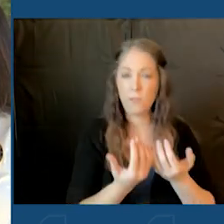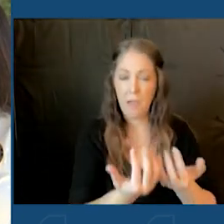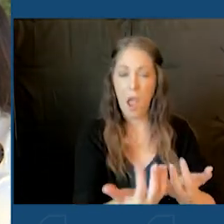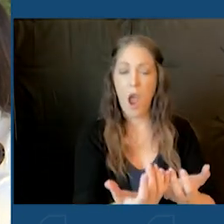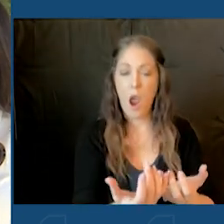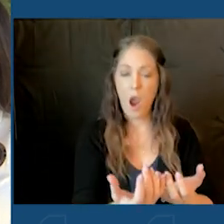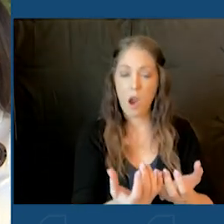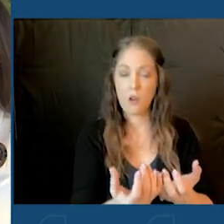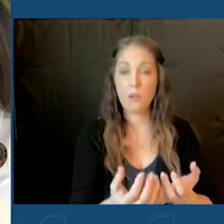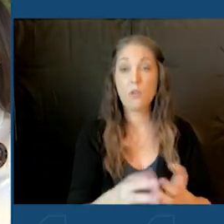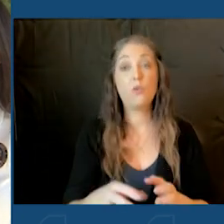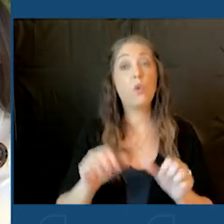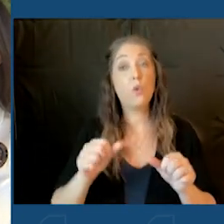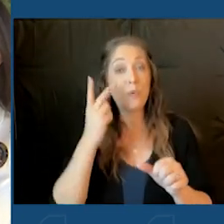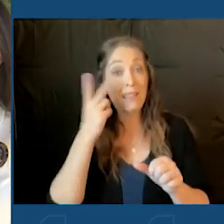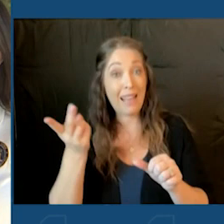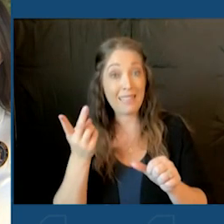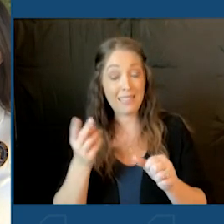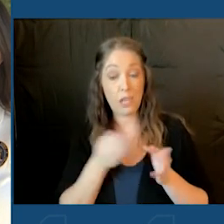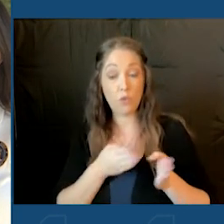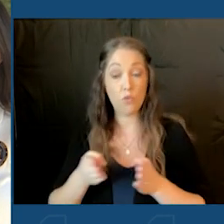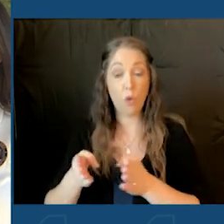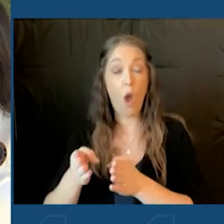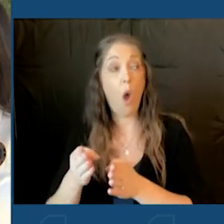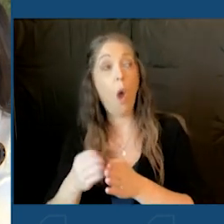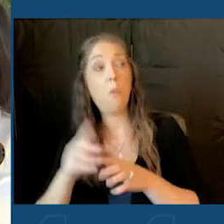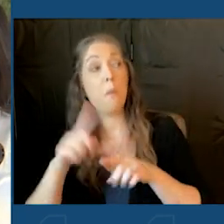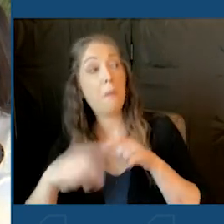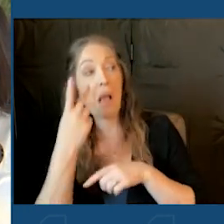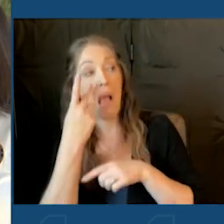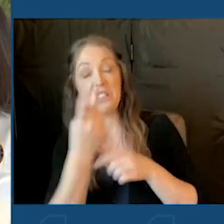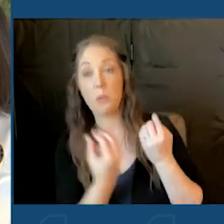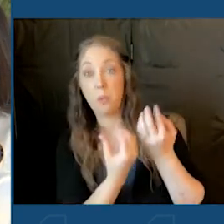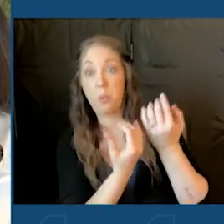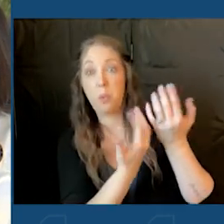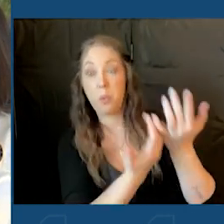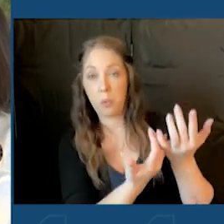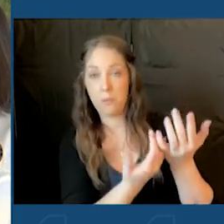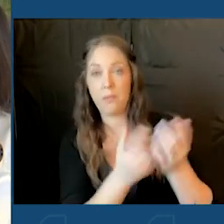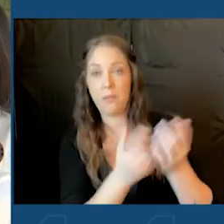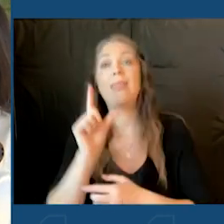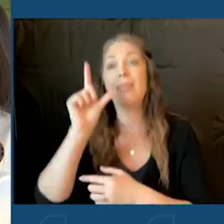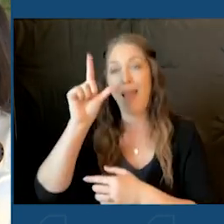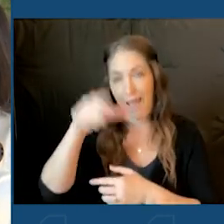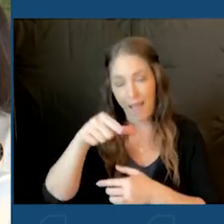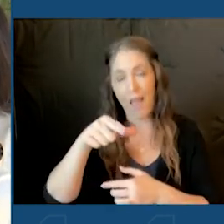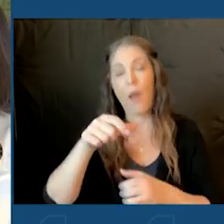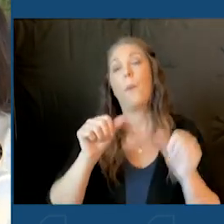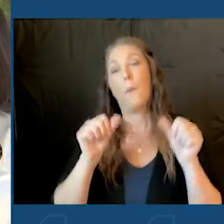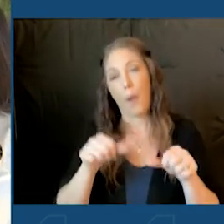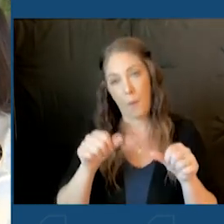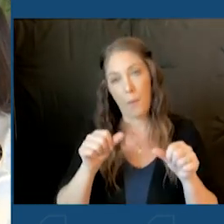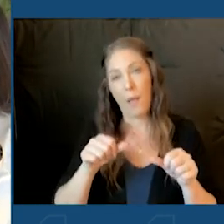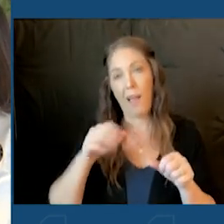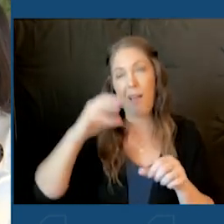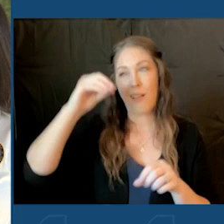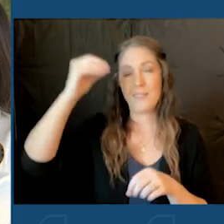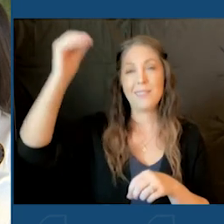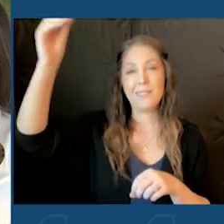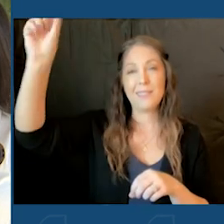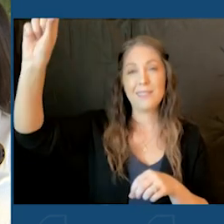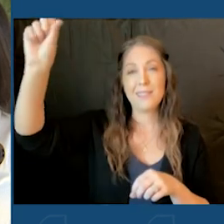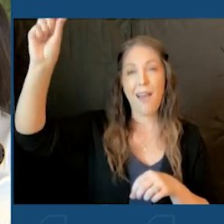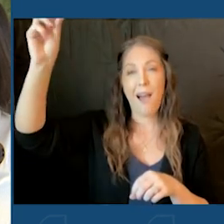from the road. Later today, we expect that to be the case as the sun then creates a more direct line on the valley